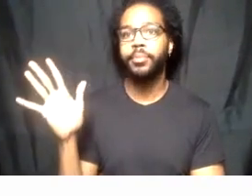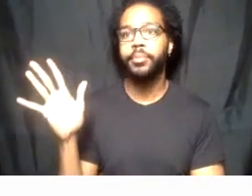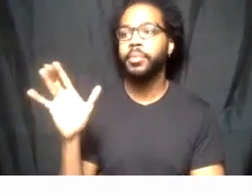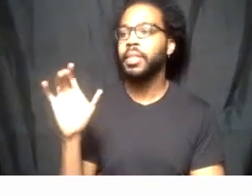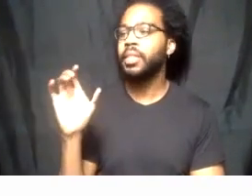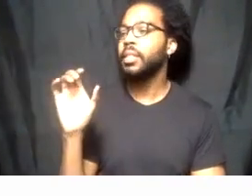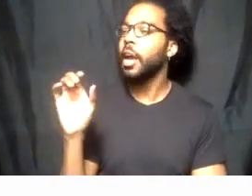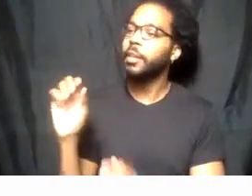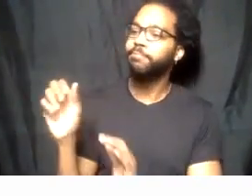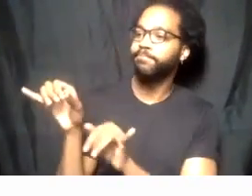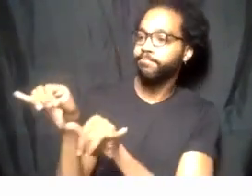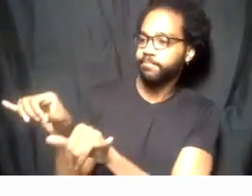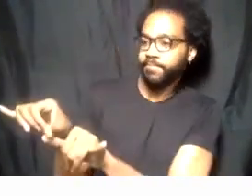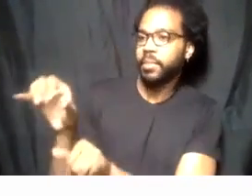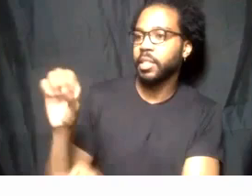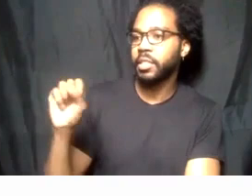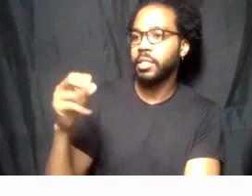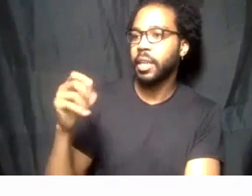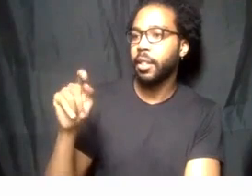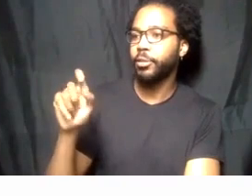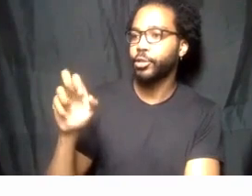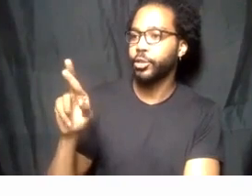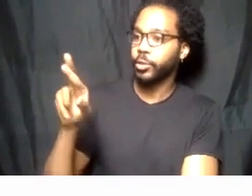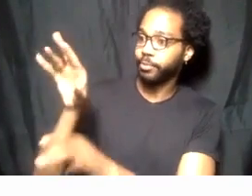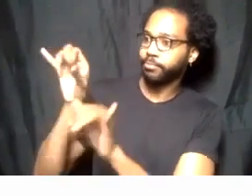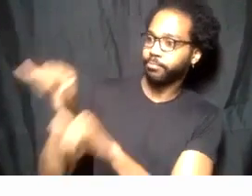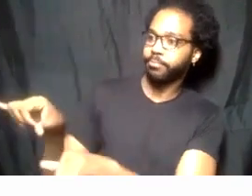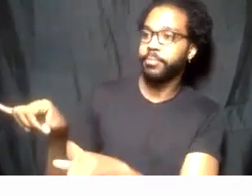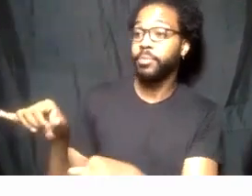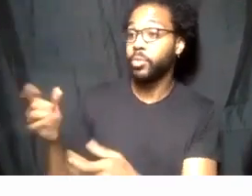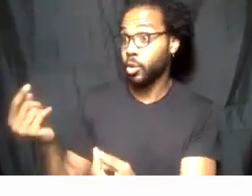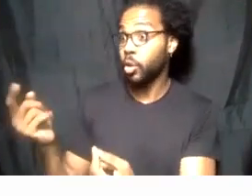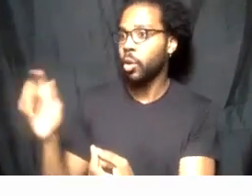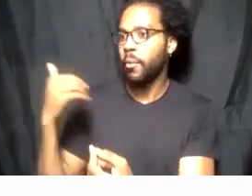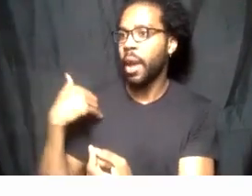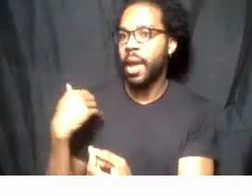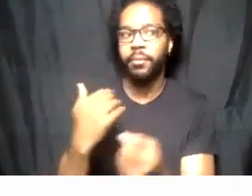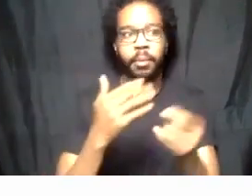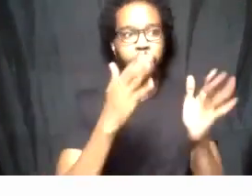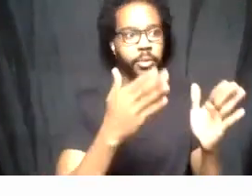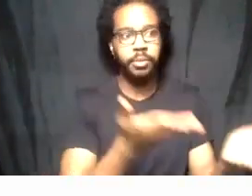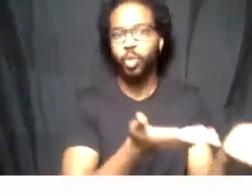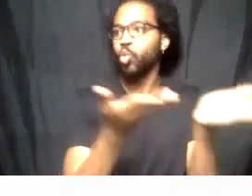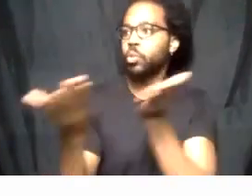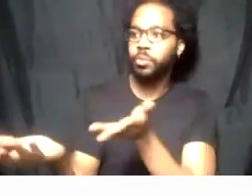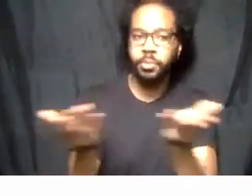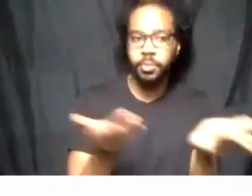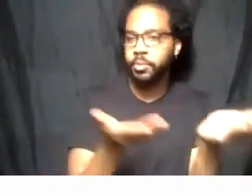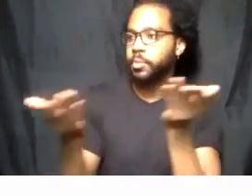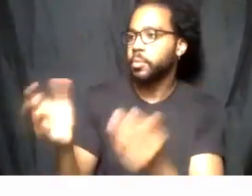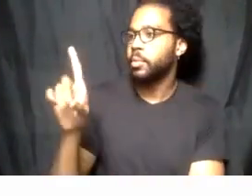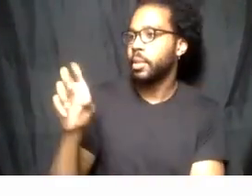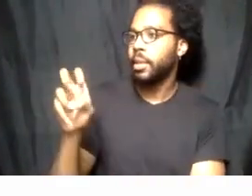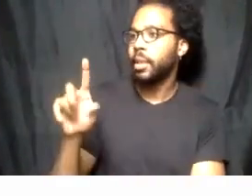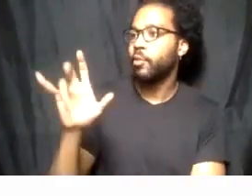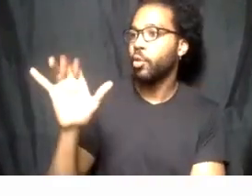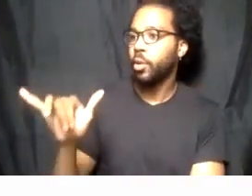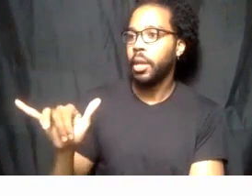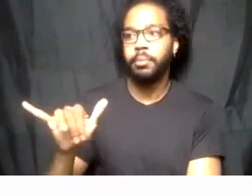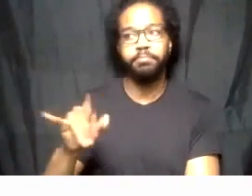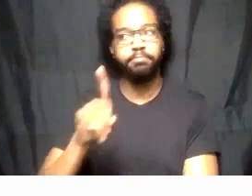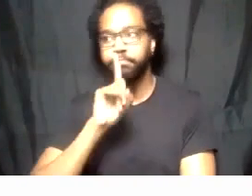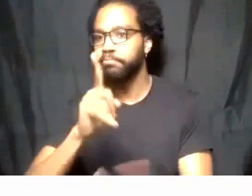those circumstances, part of that sheltering in place was having deliveries and, you know, not having any interaction with